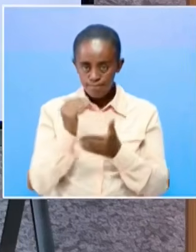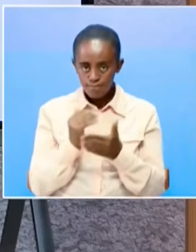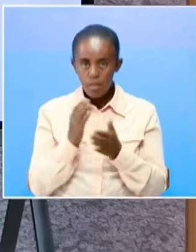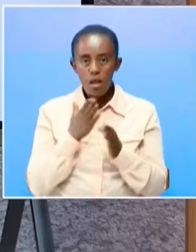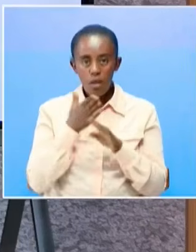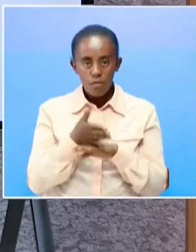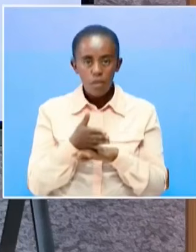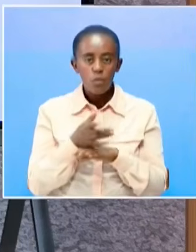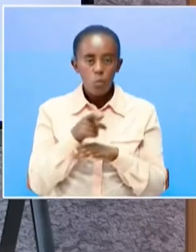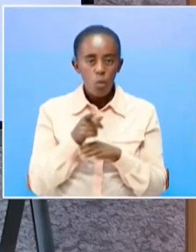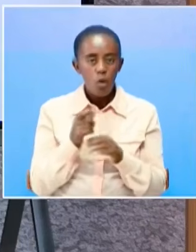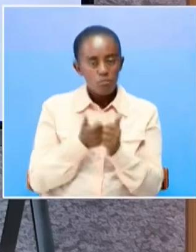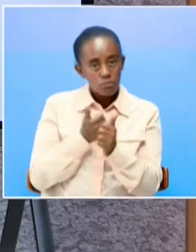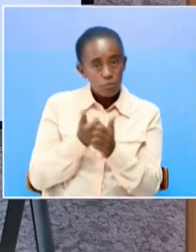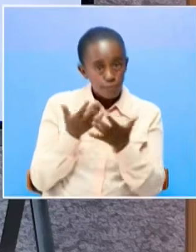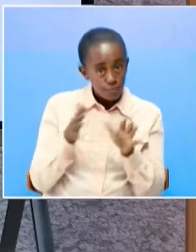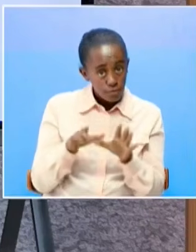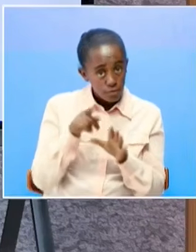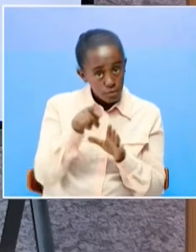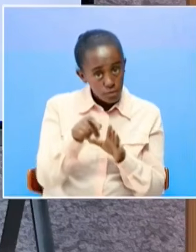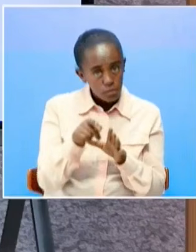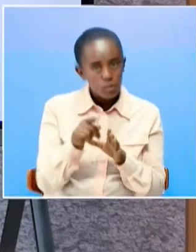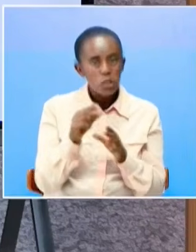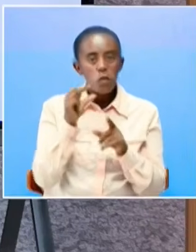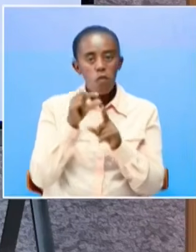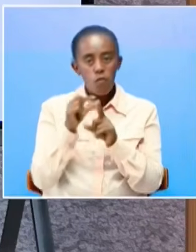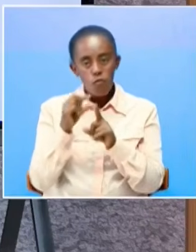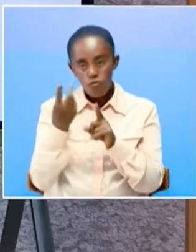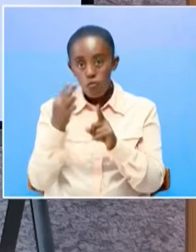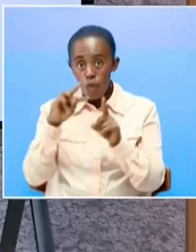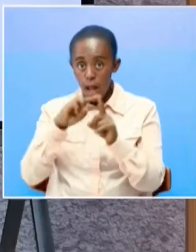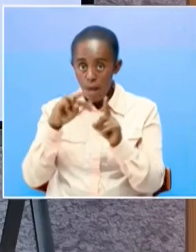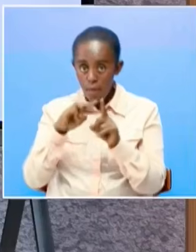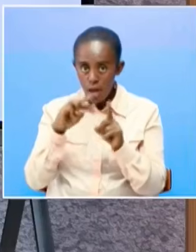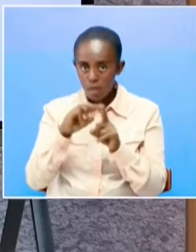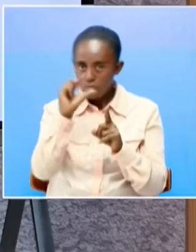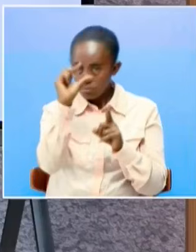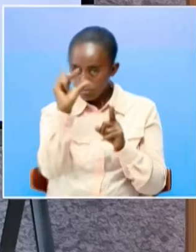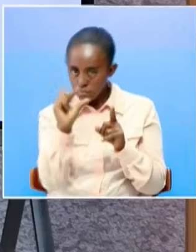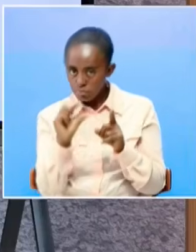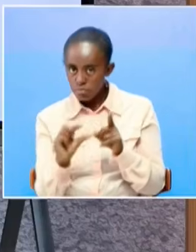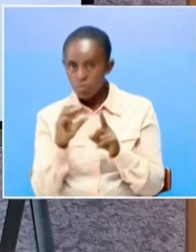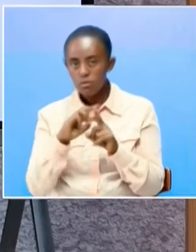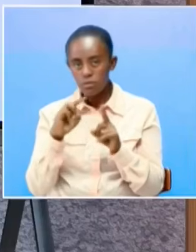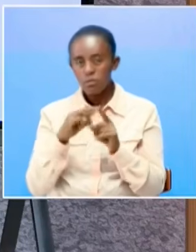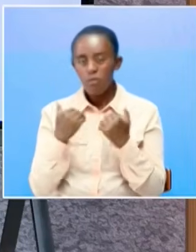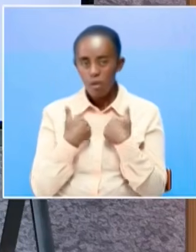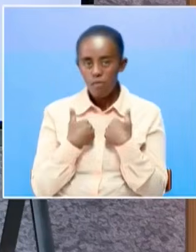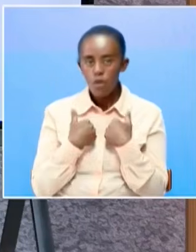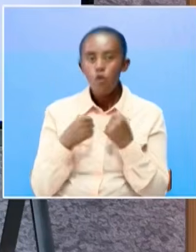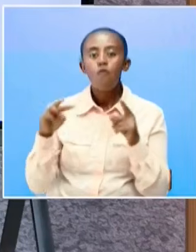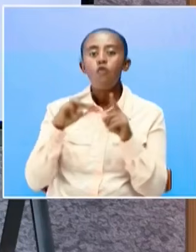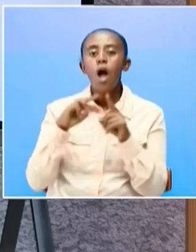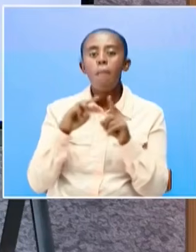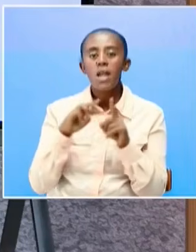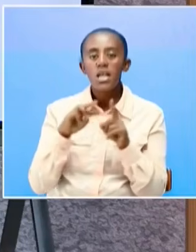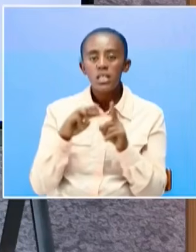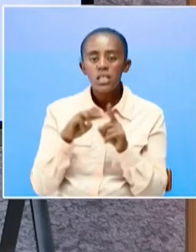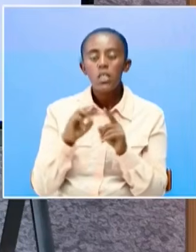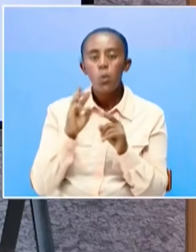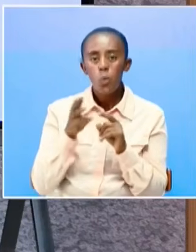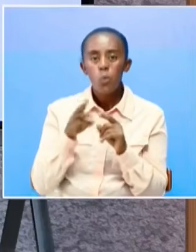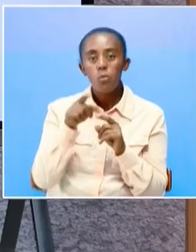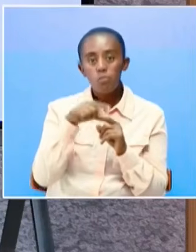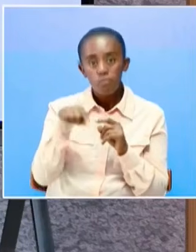you can listen and some vocabulary words are just written in the text. The vocabulary will